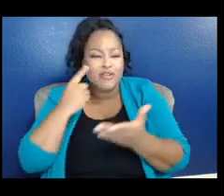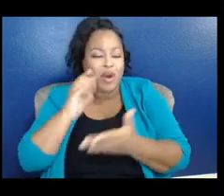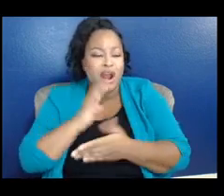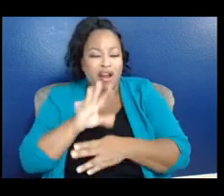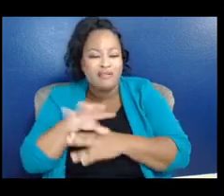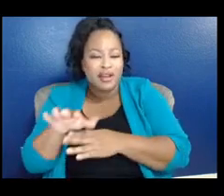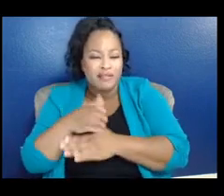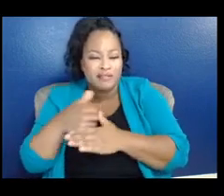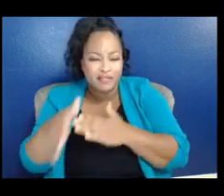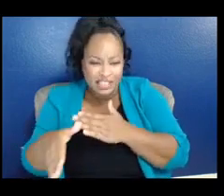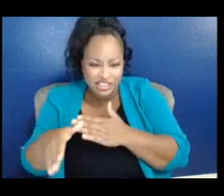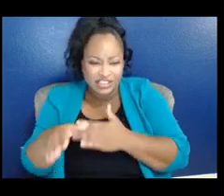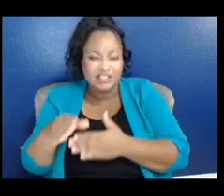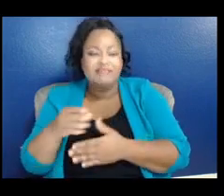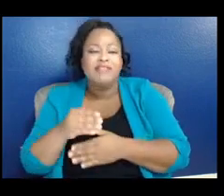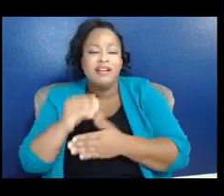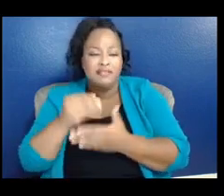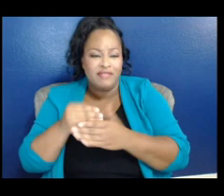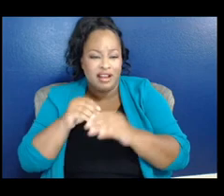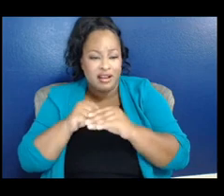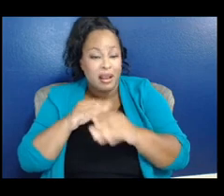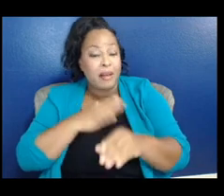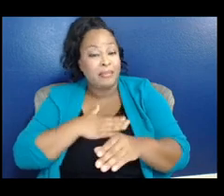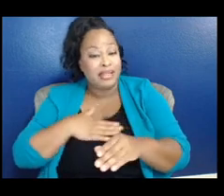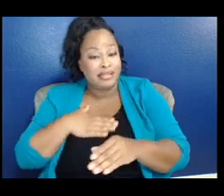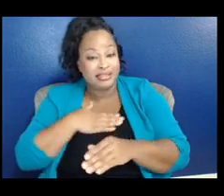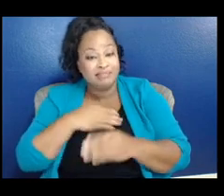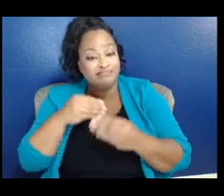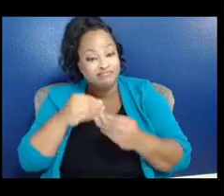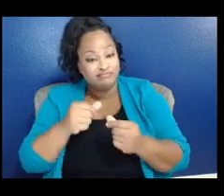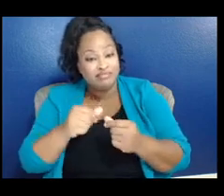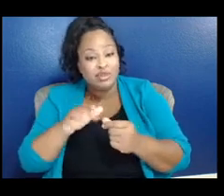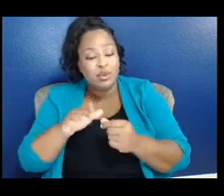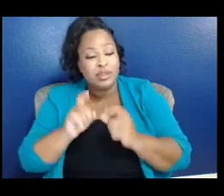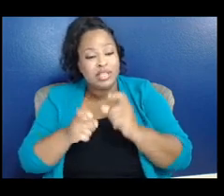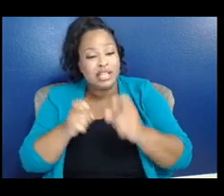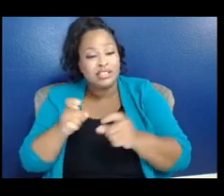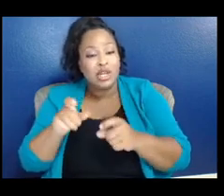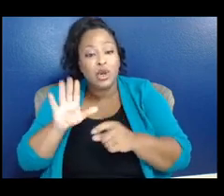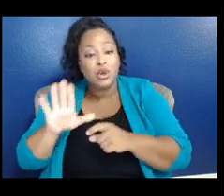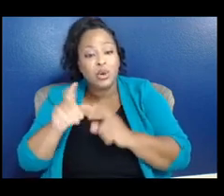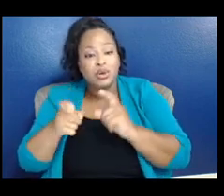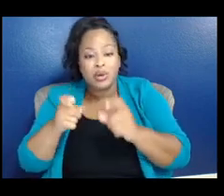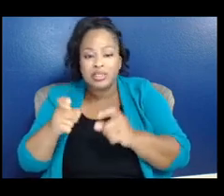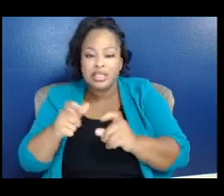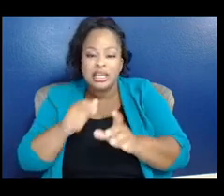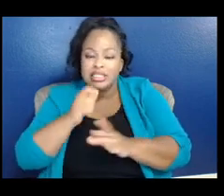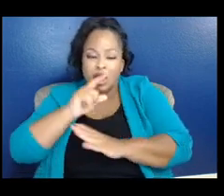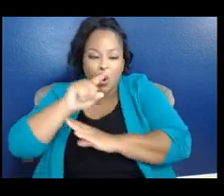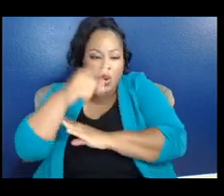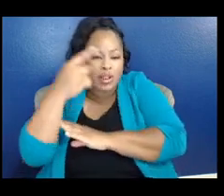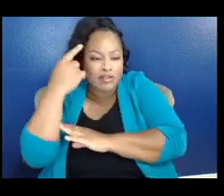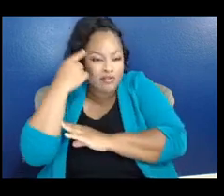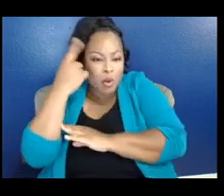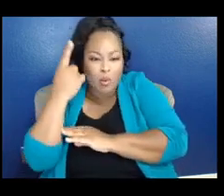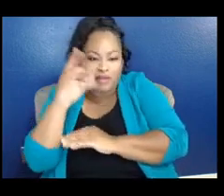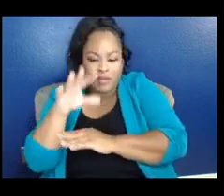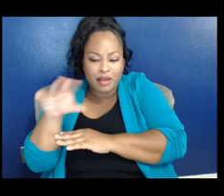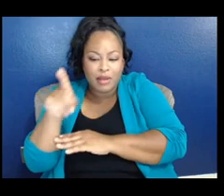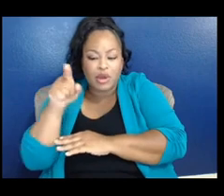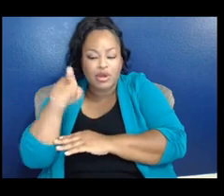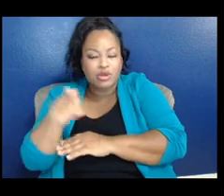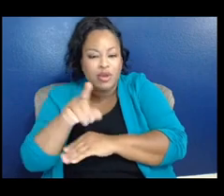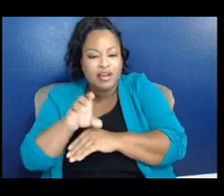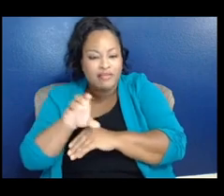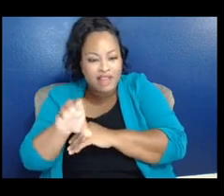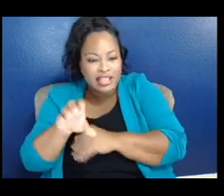a part of our crew by pledging your donation. Your donation is not just for a film. You are investing in the lives of